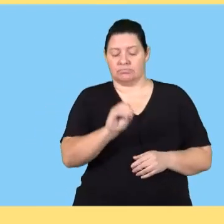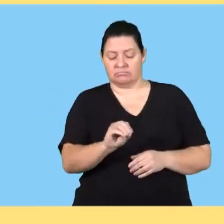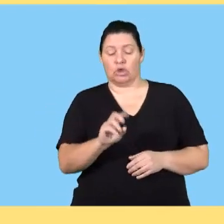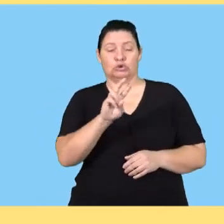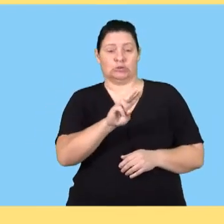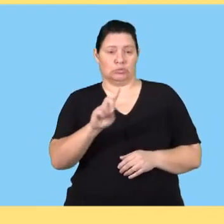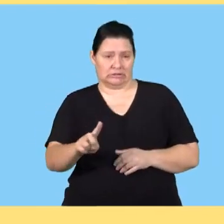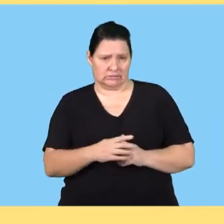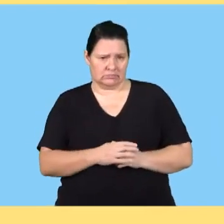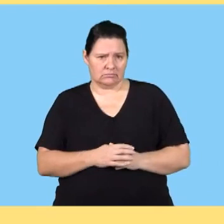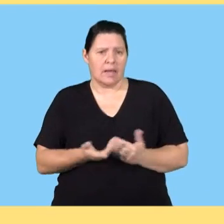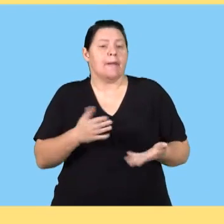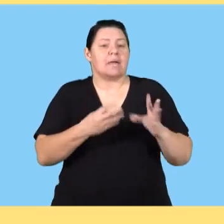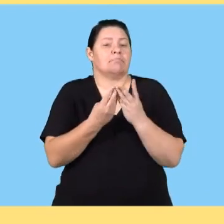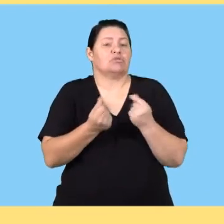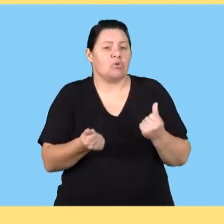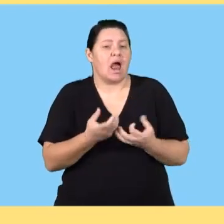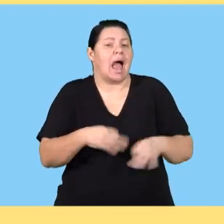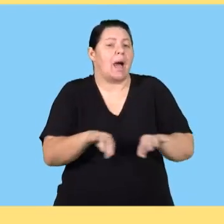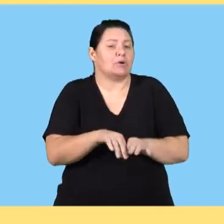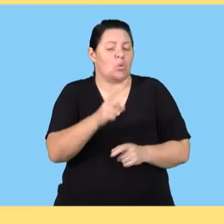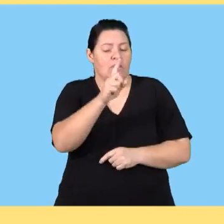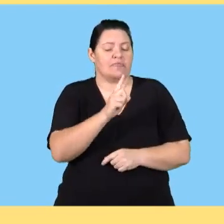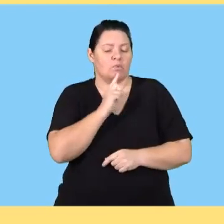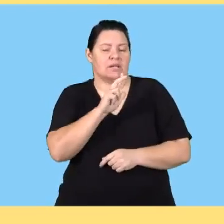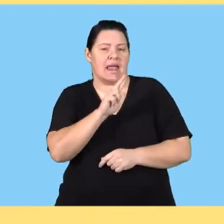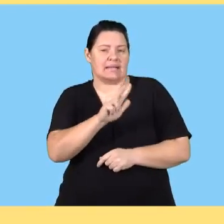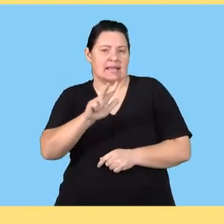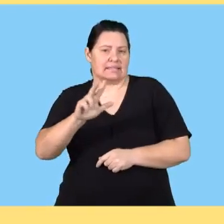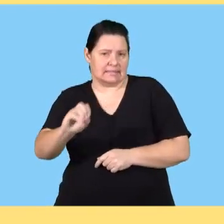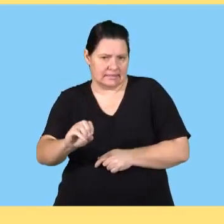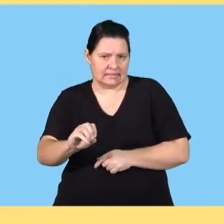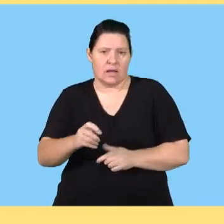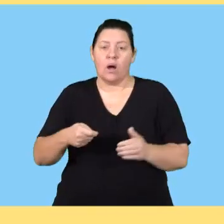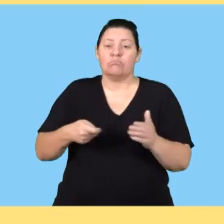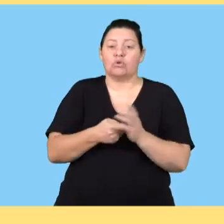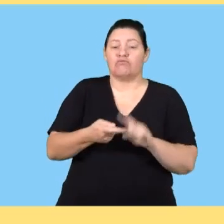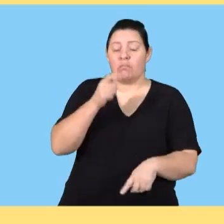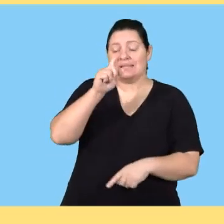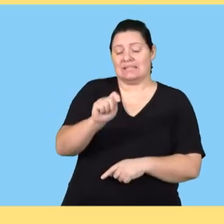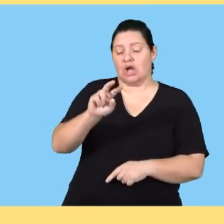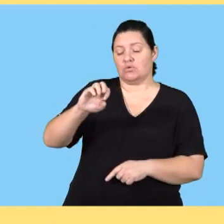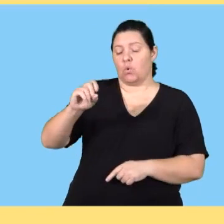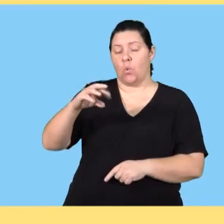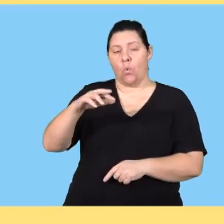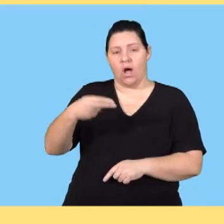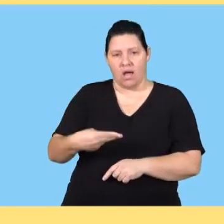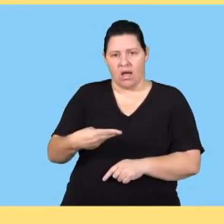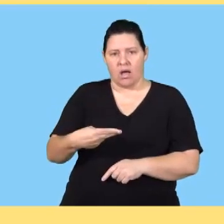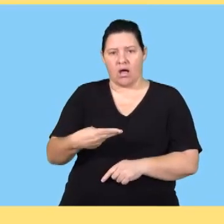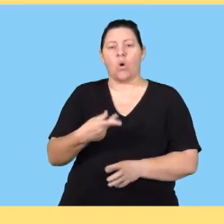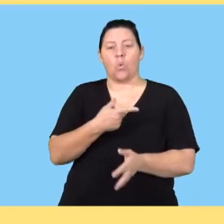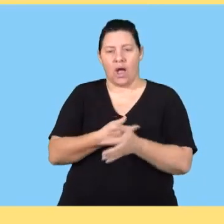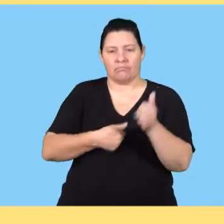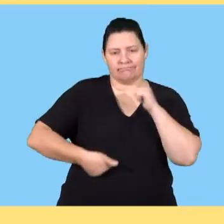on the 21st. Packing materials to the value of 1,880 bought from T. Noah was damaged. It